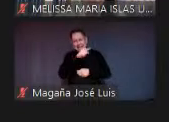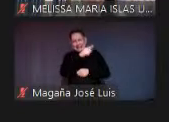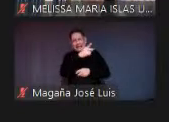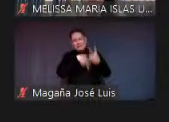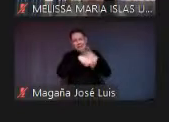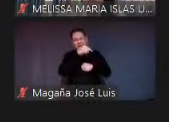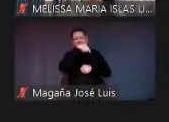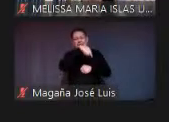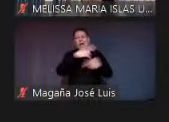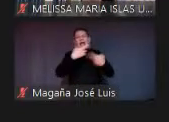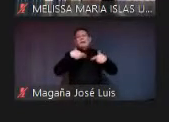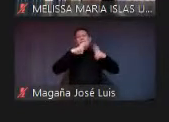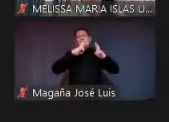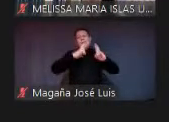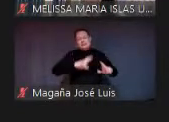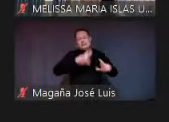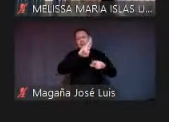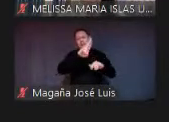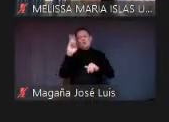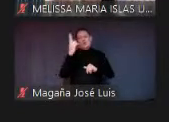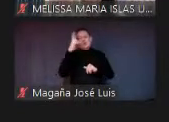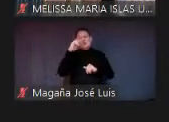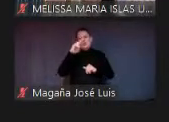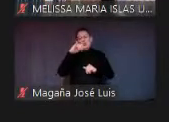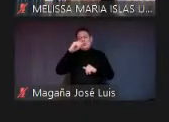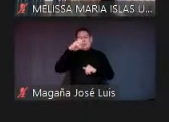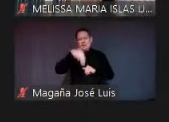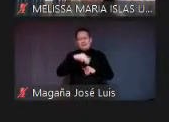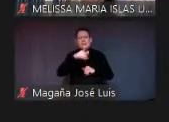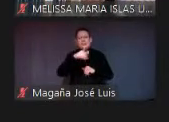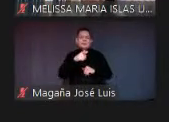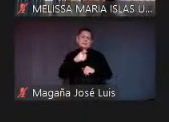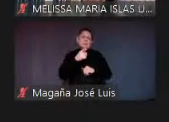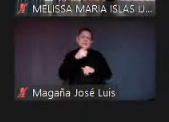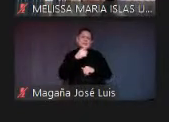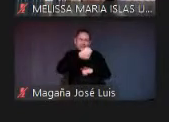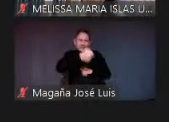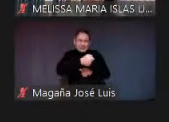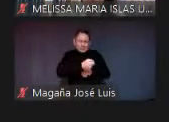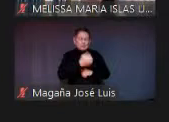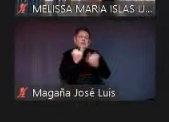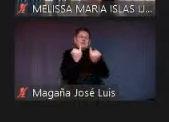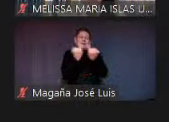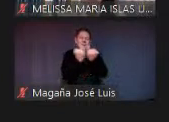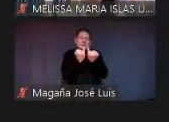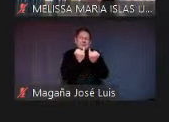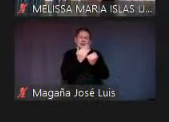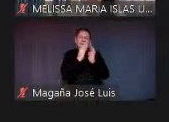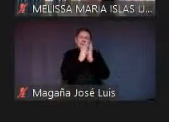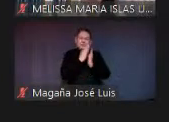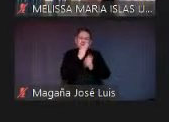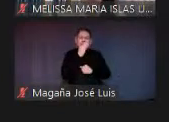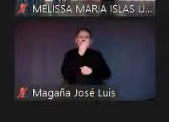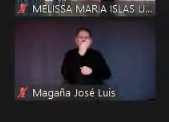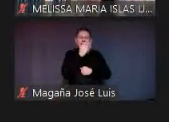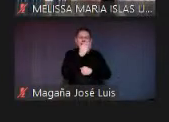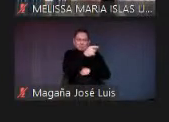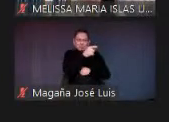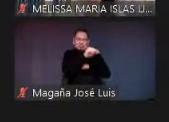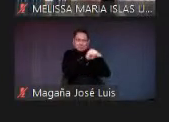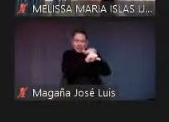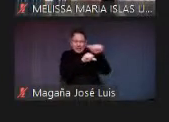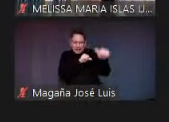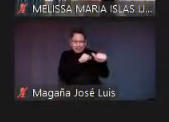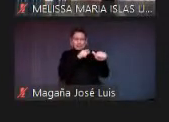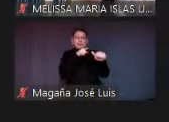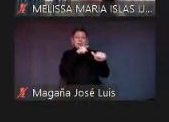National University School of Medicine. My greetings, Melissa. Feel free to have the floor right